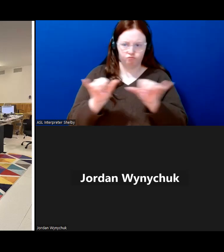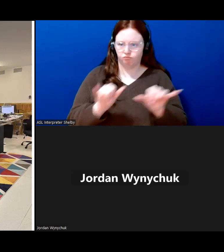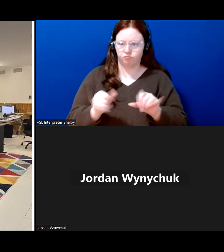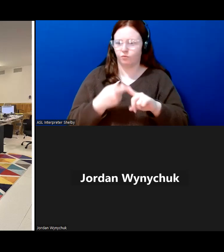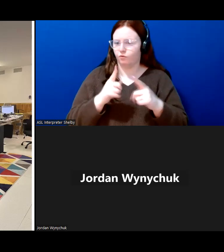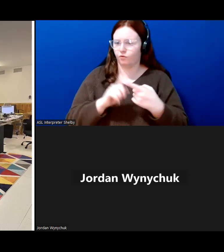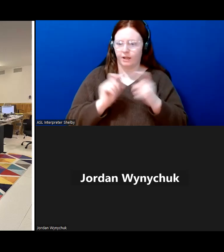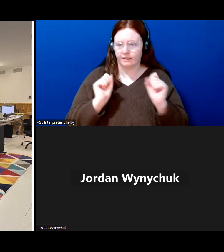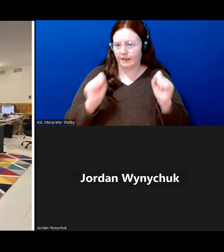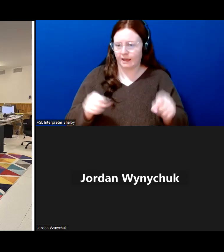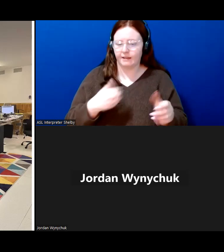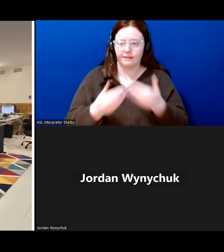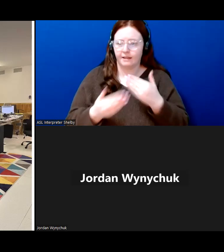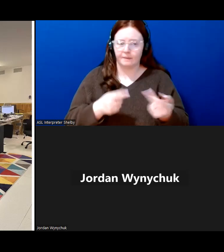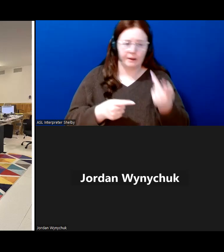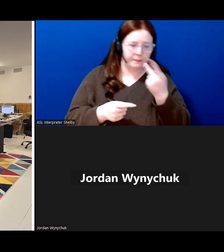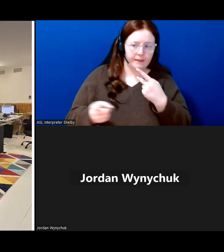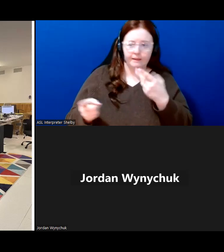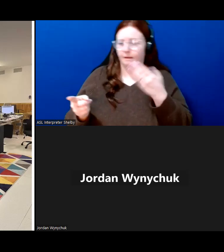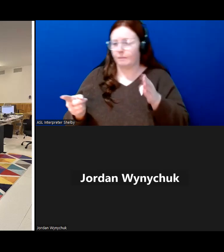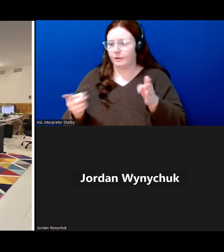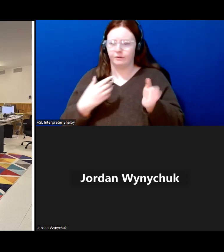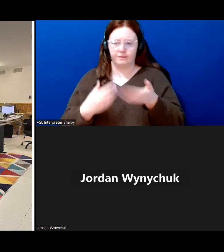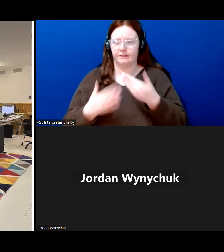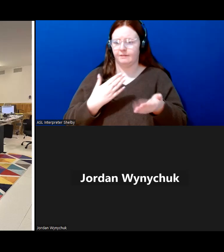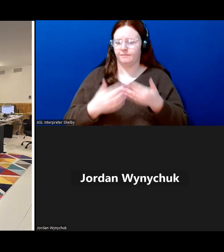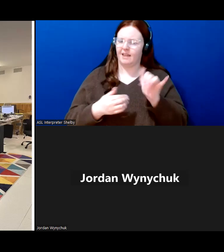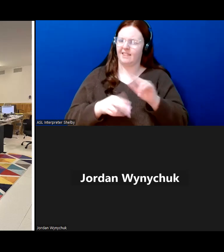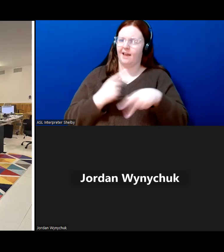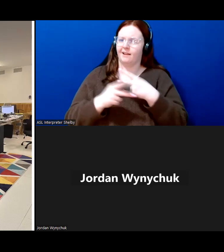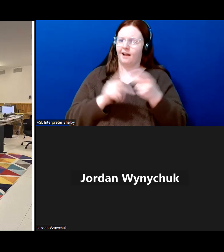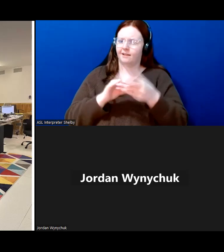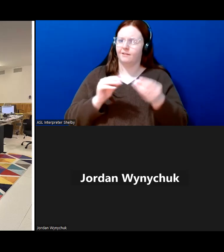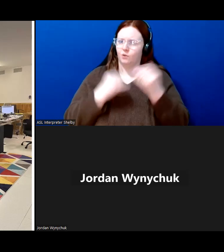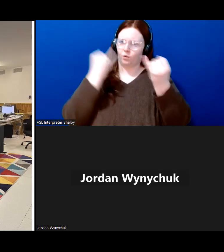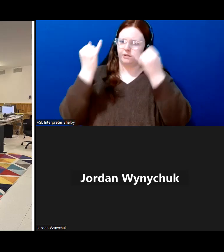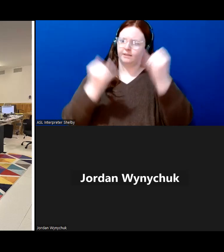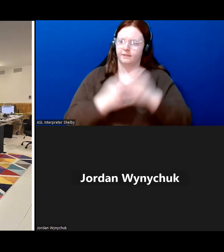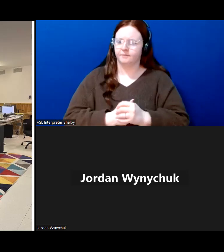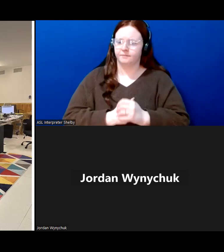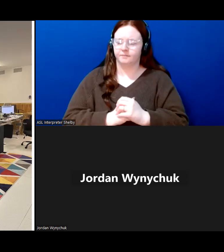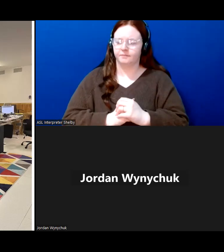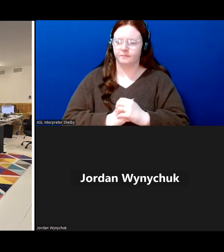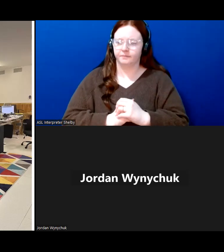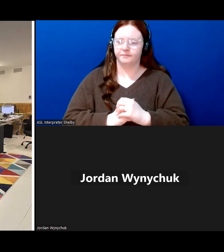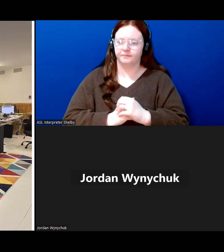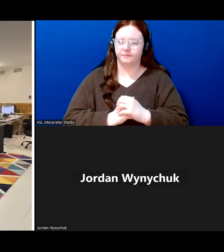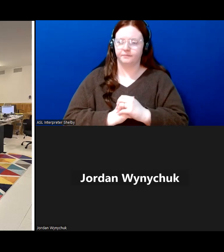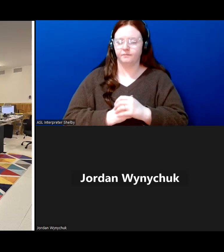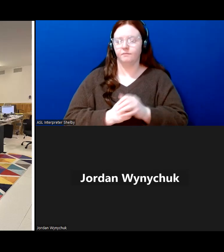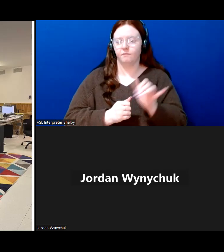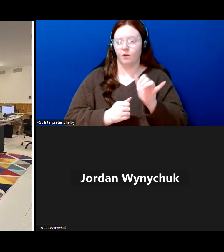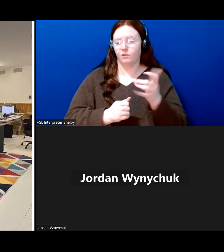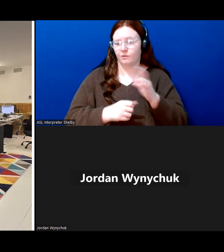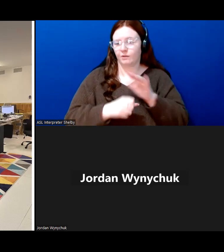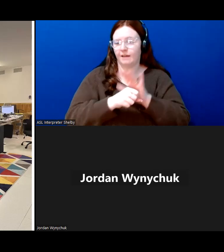matter that they might have differences, like stories like that that promote anti-bullying as well, which